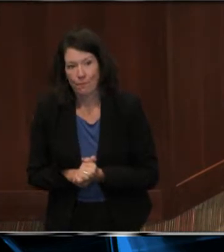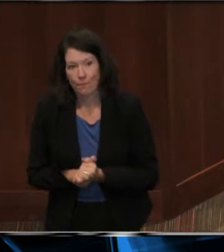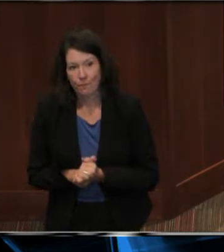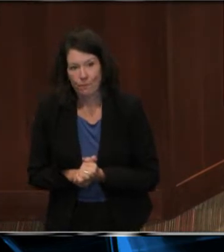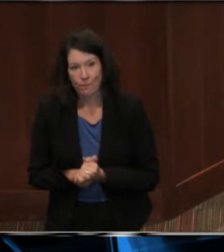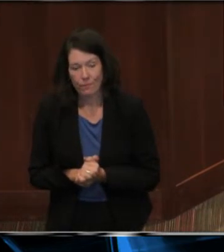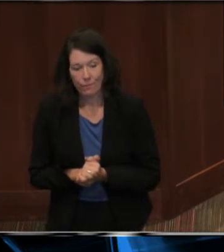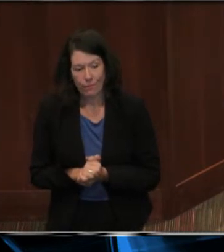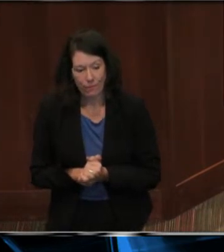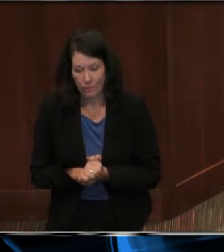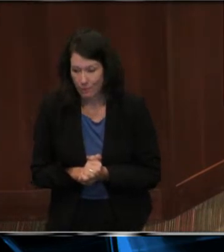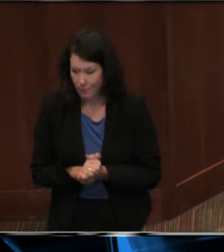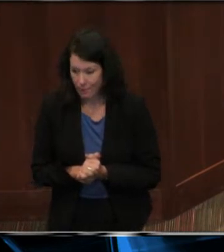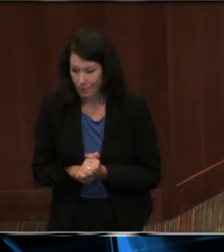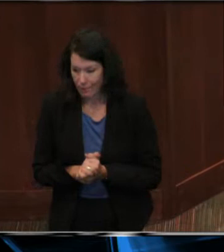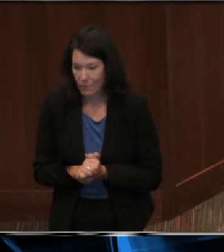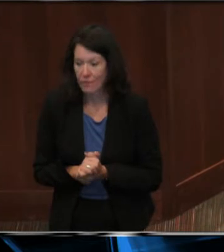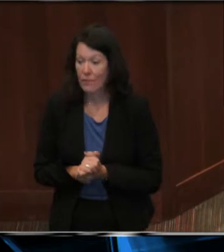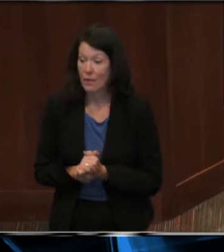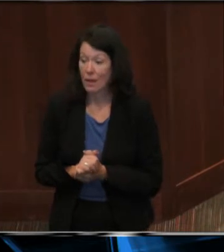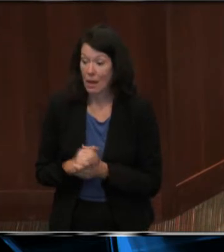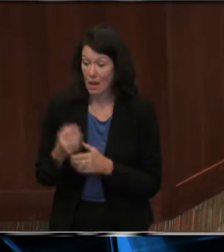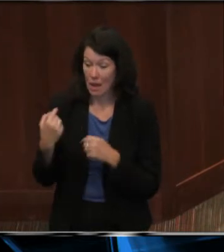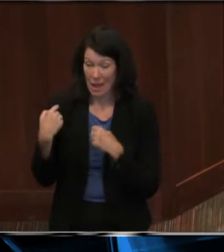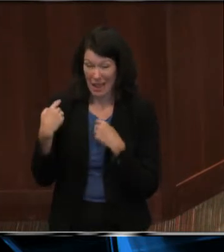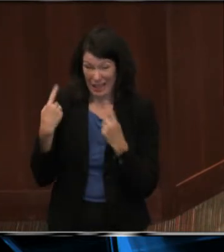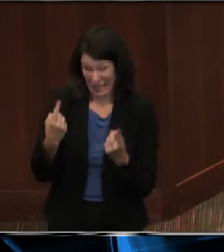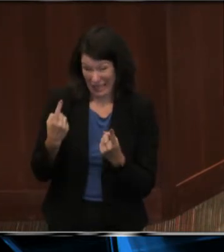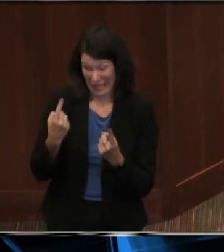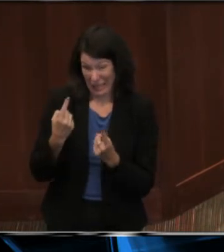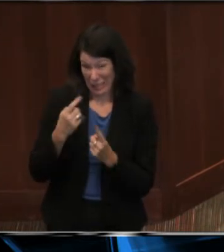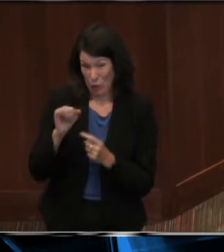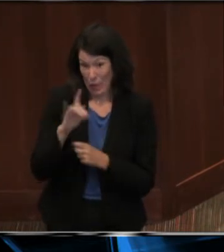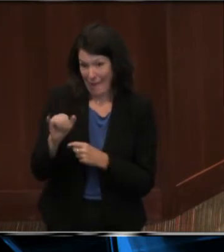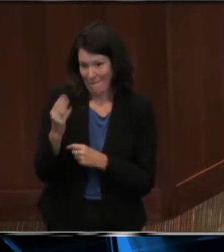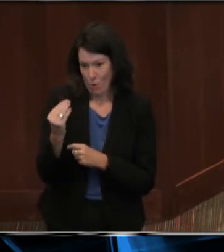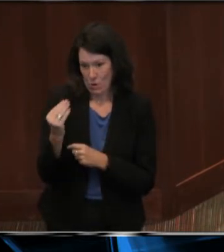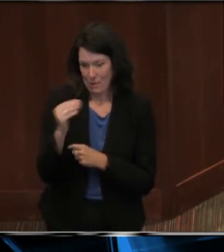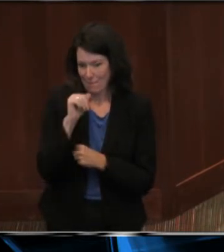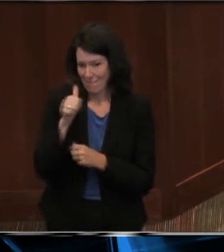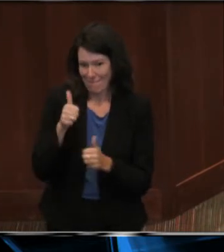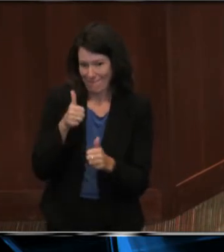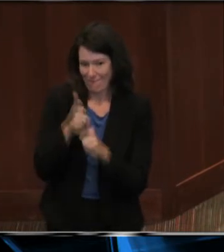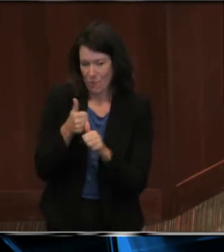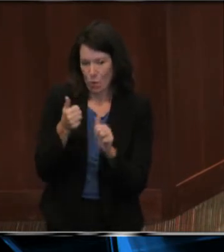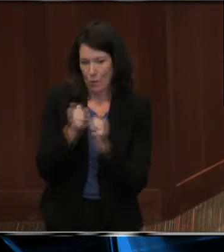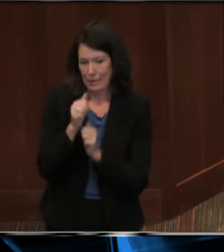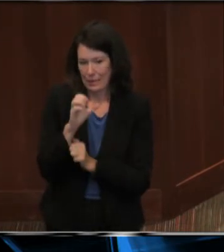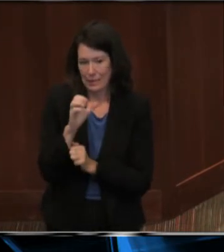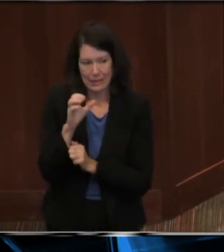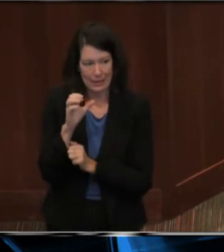This is from the 14th. Unfortunately, this has not been updated on the CDC with recent changes in